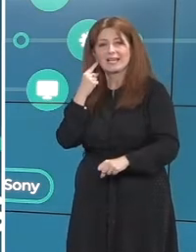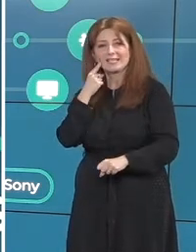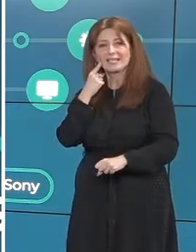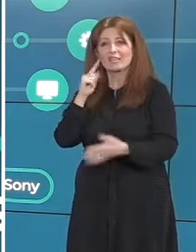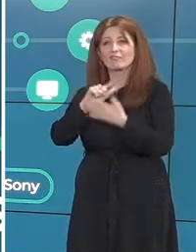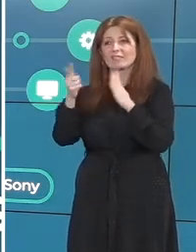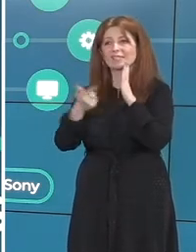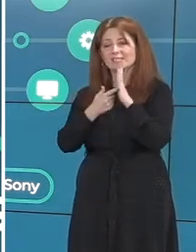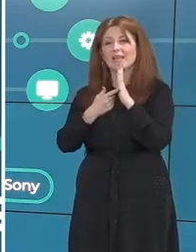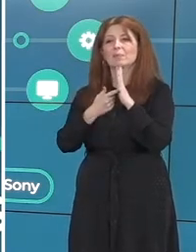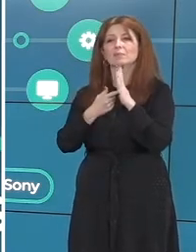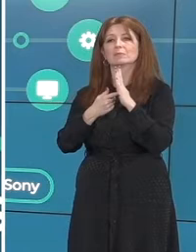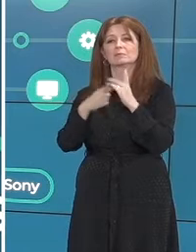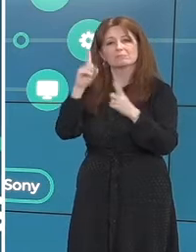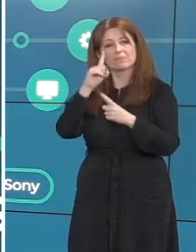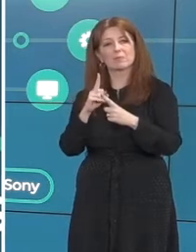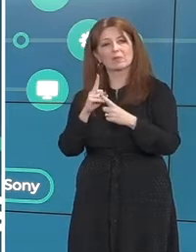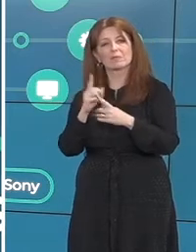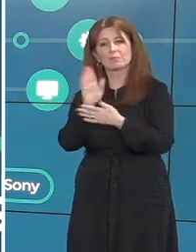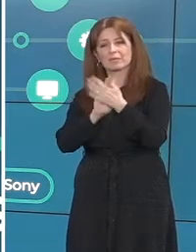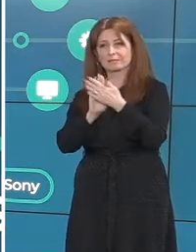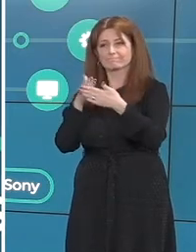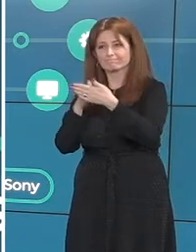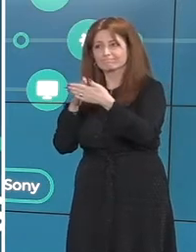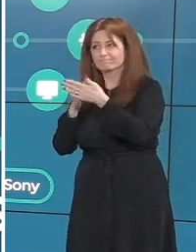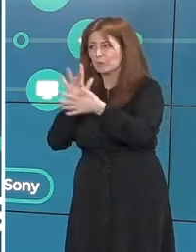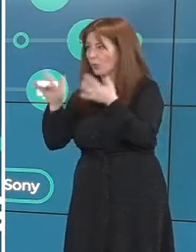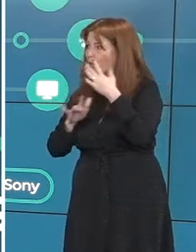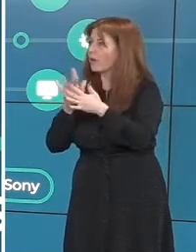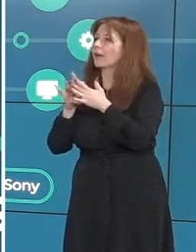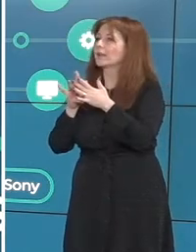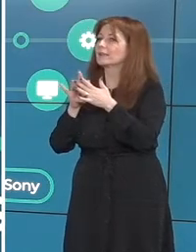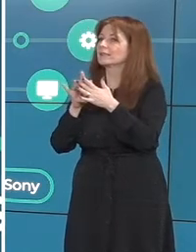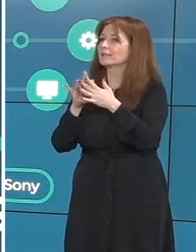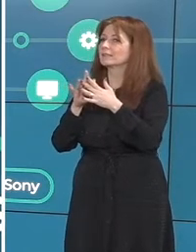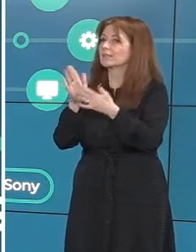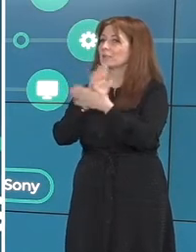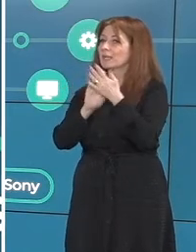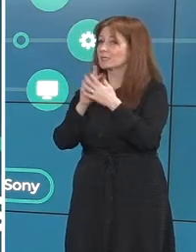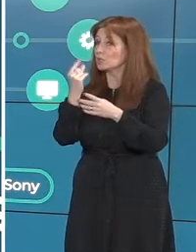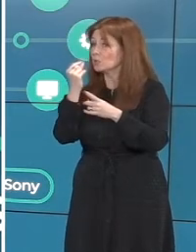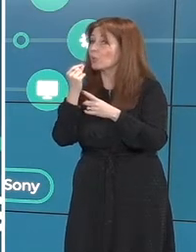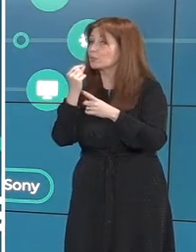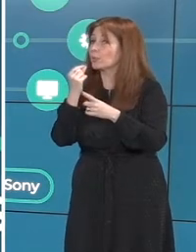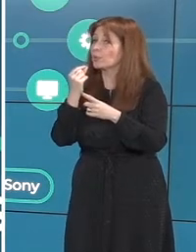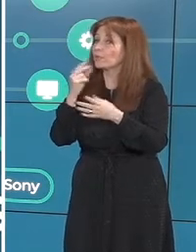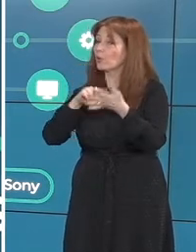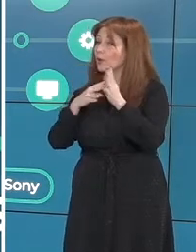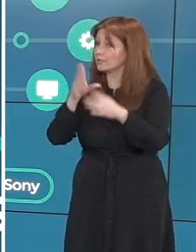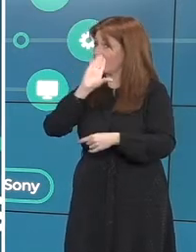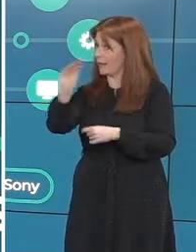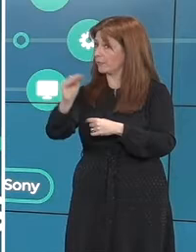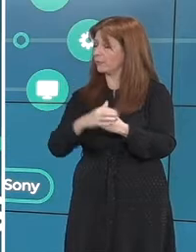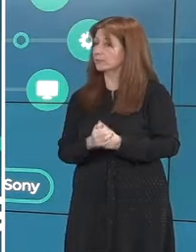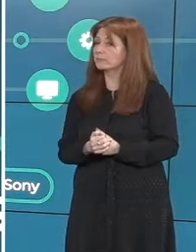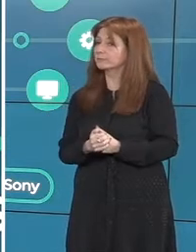they encounter barriers online, to actually let those organisations know. So, you know, I'm really keen, seeing this as an opportunity,